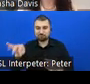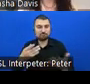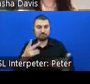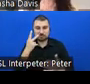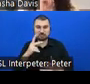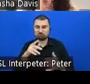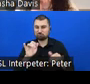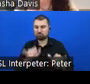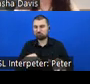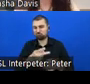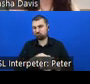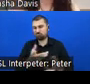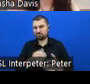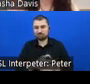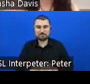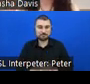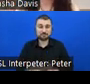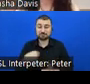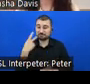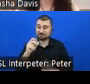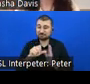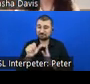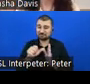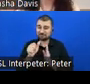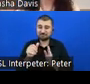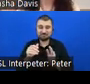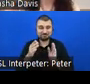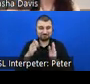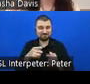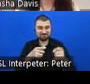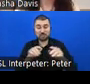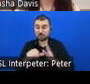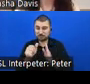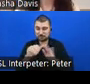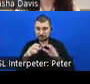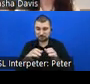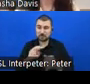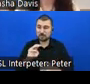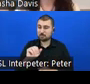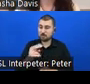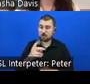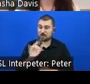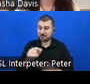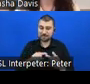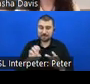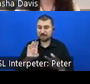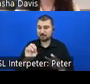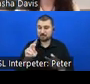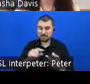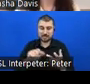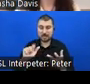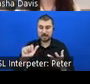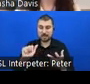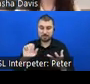consistent. Here we can see sculptures in mahogany, ebony, alabaster,